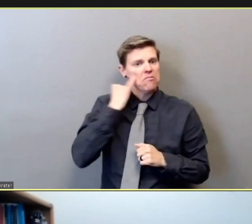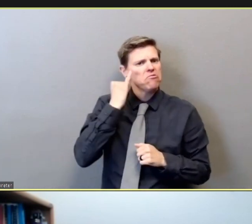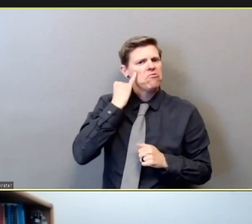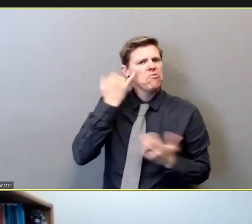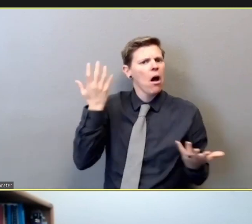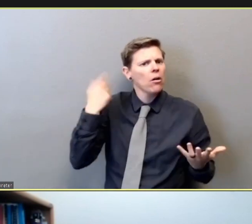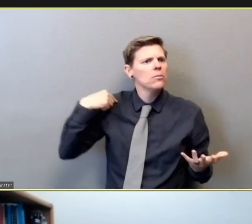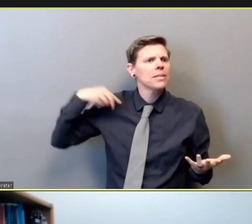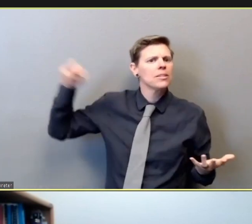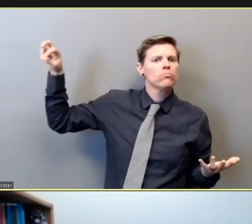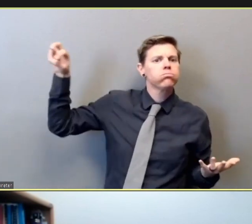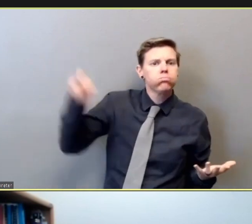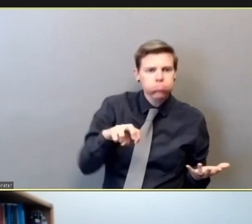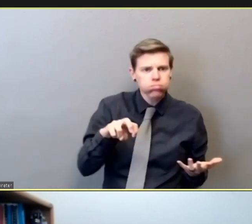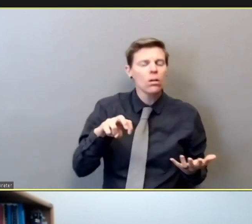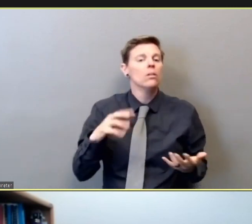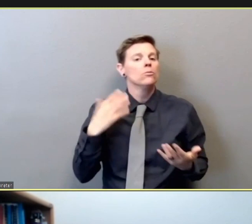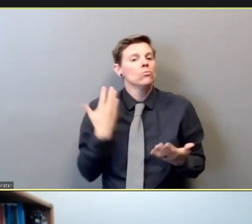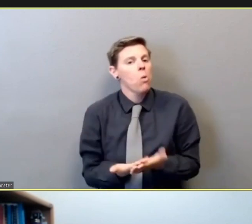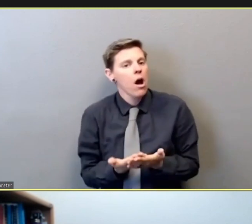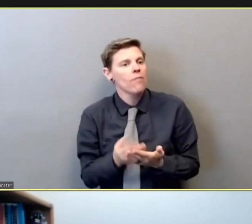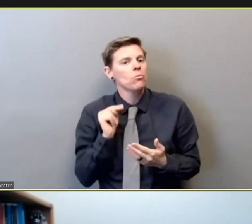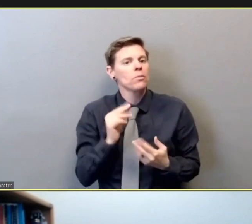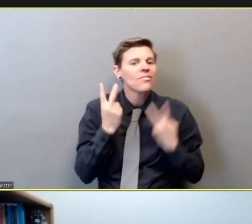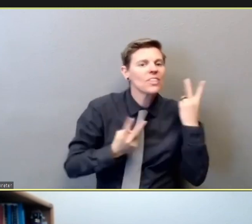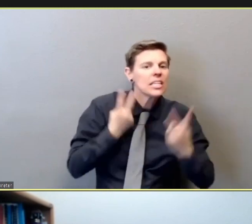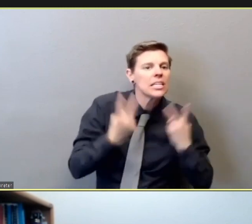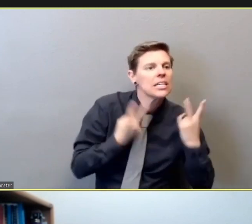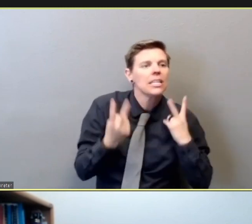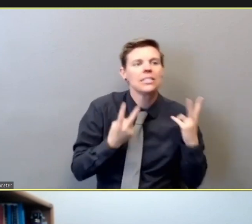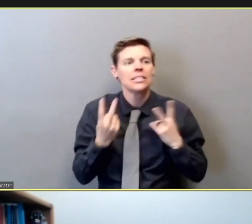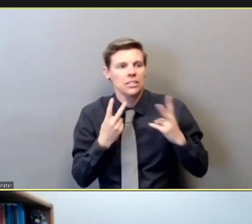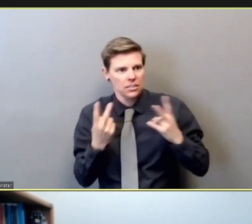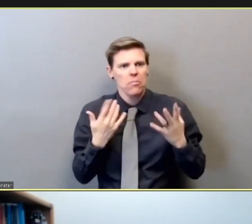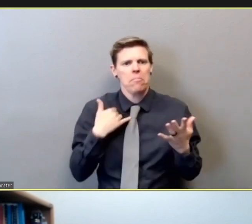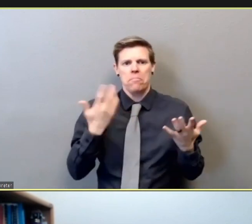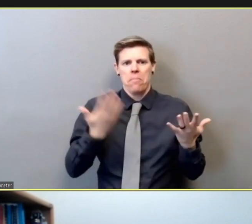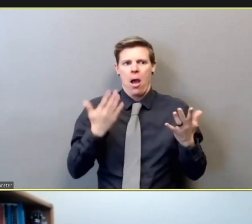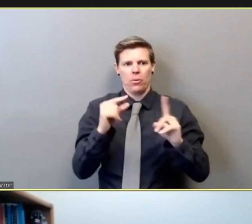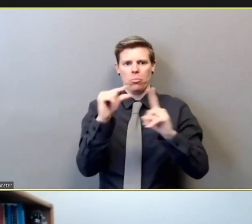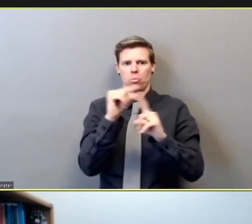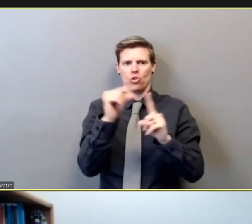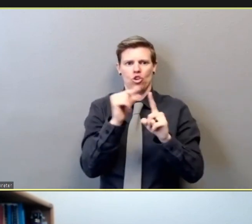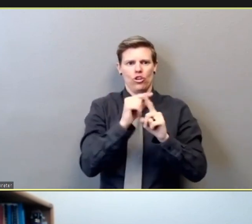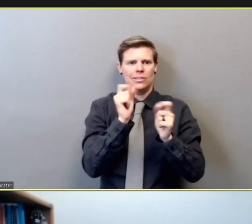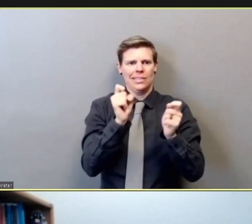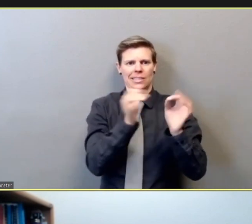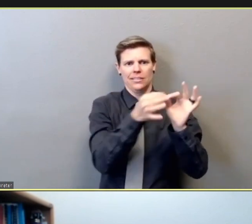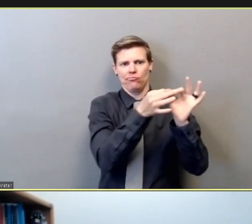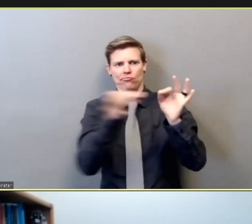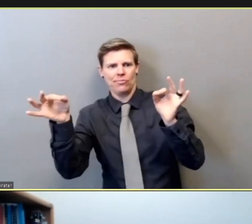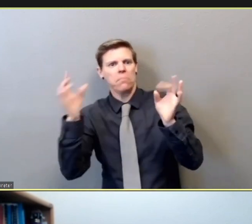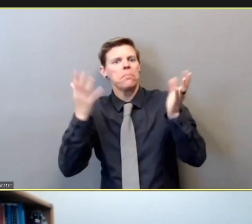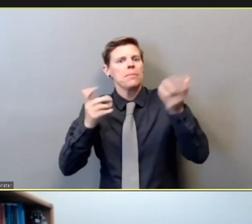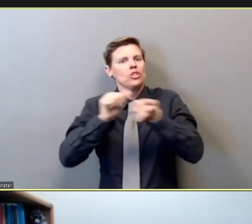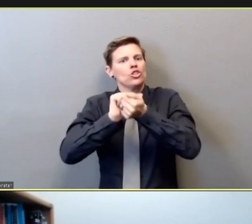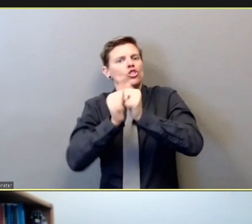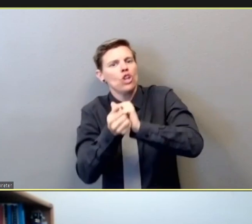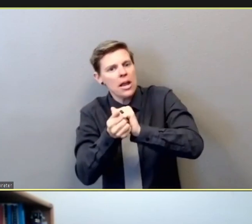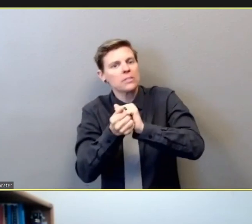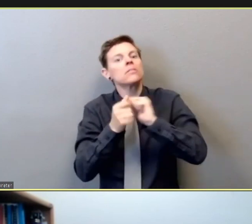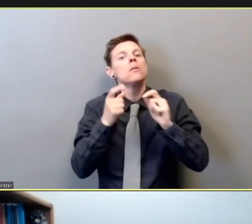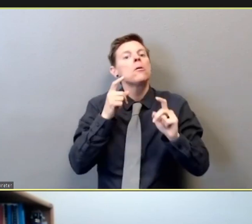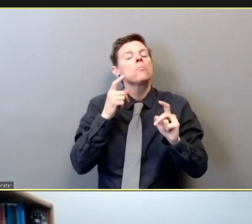the quarantine, I think the language has been changed, that it's not required, but it's still highly recommended. In addition to